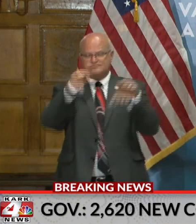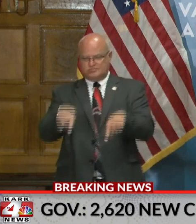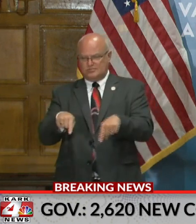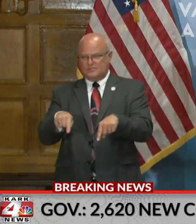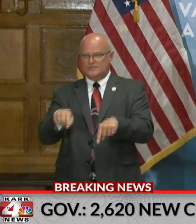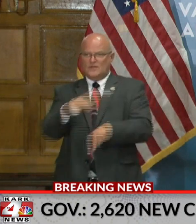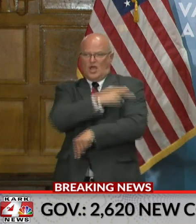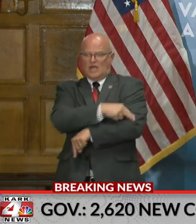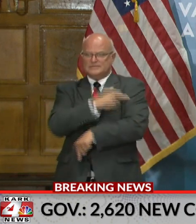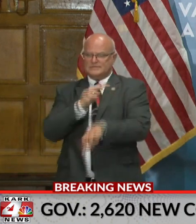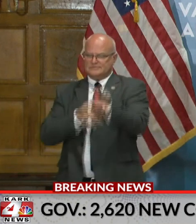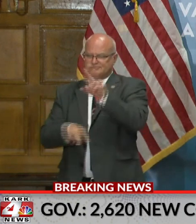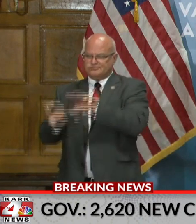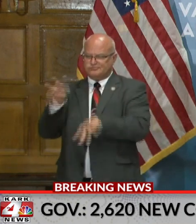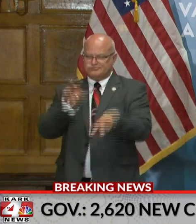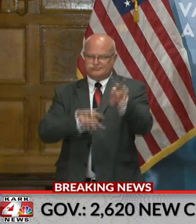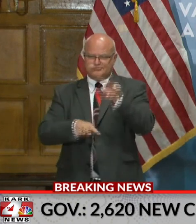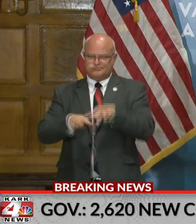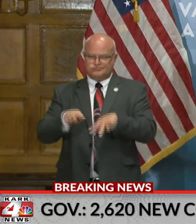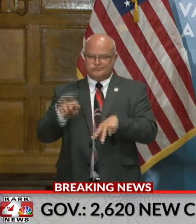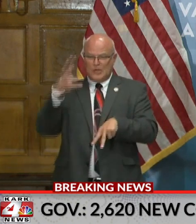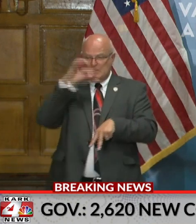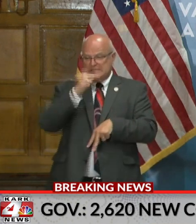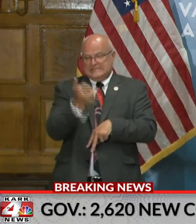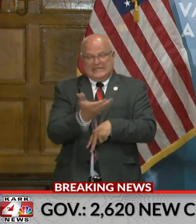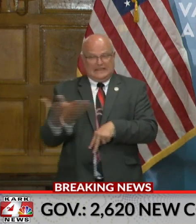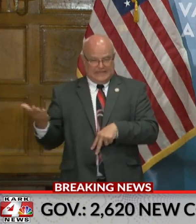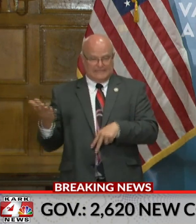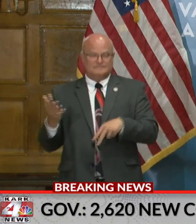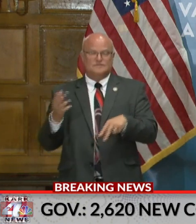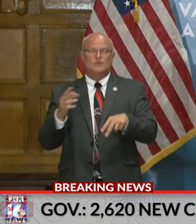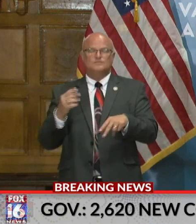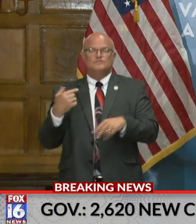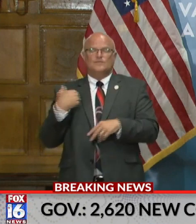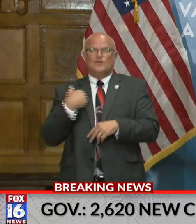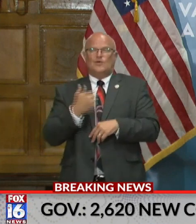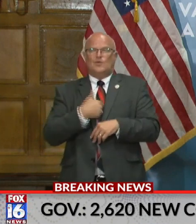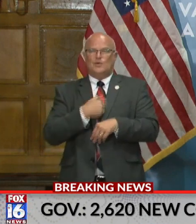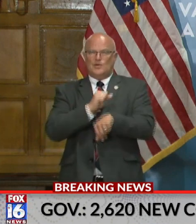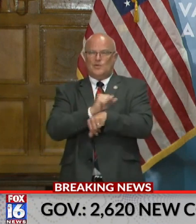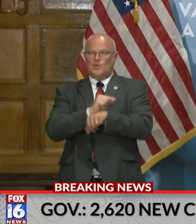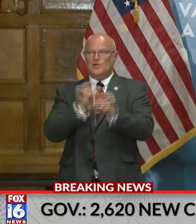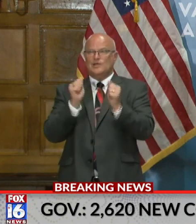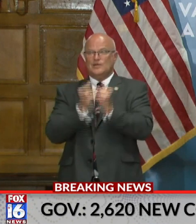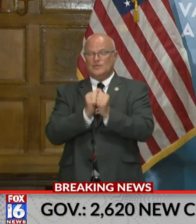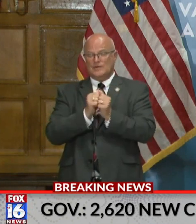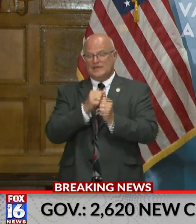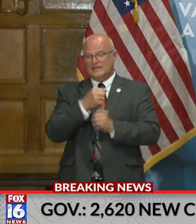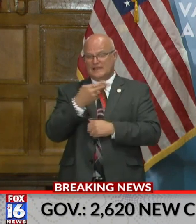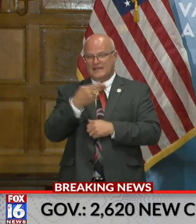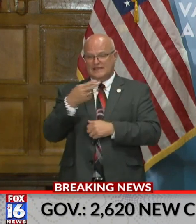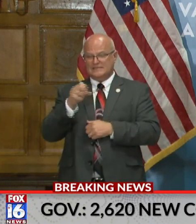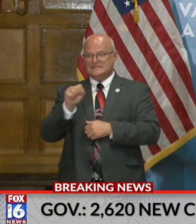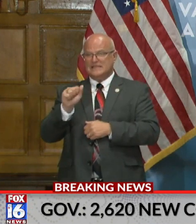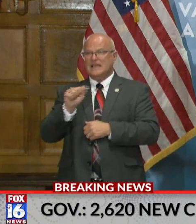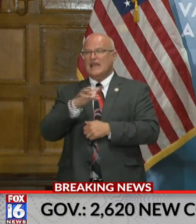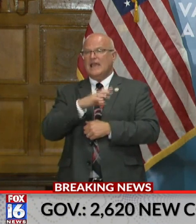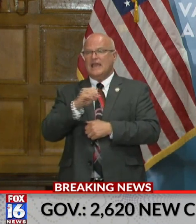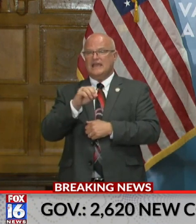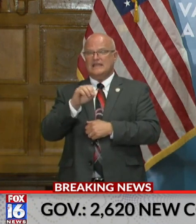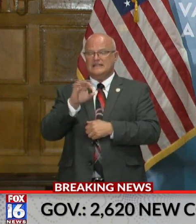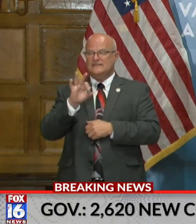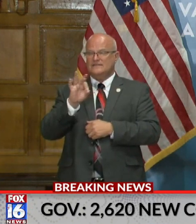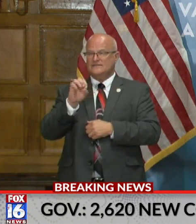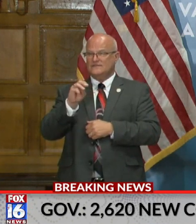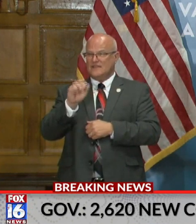hospital situation to see if we're missing anything. And so we are working with them. I've got information from them. We're